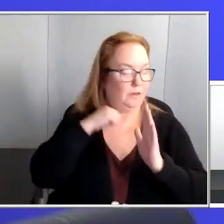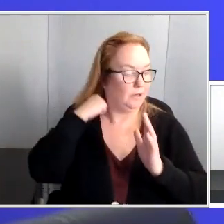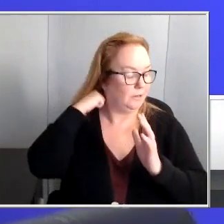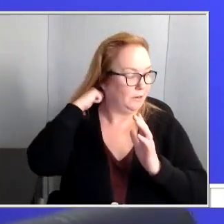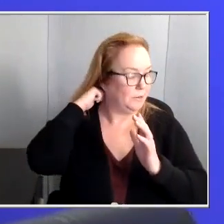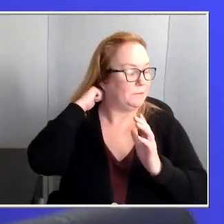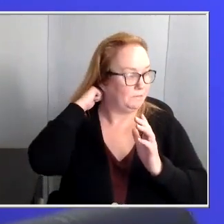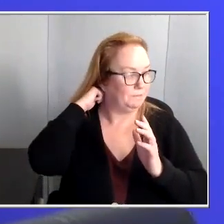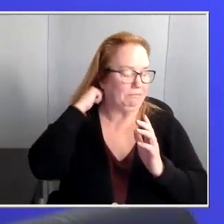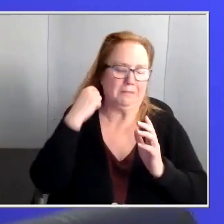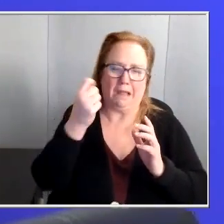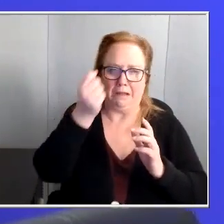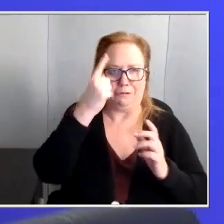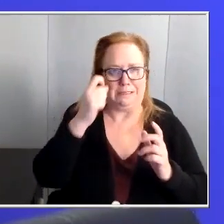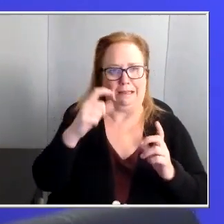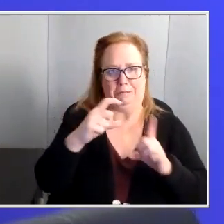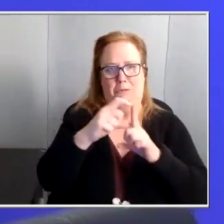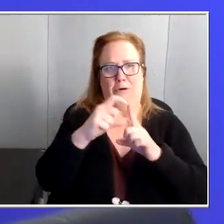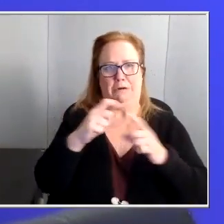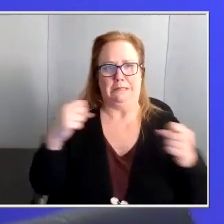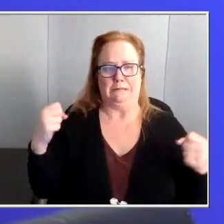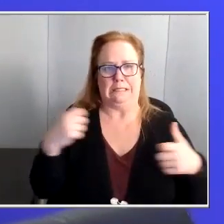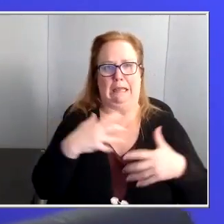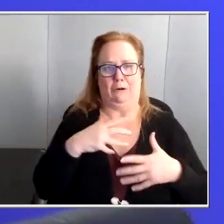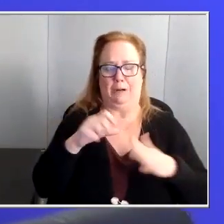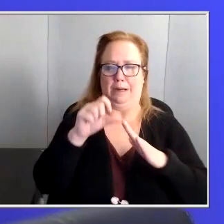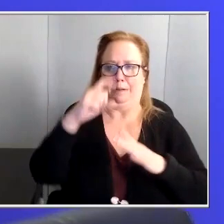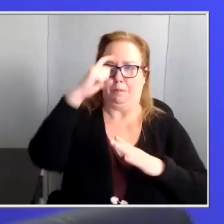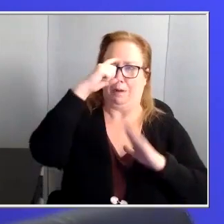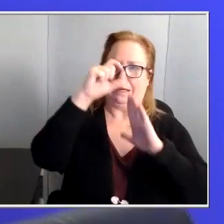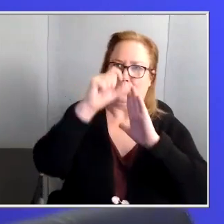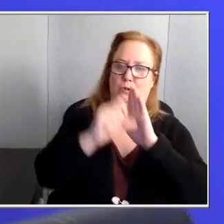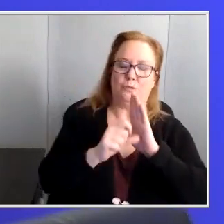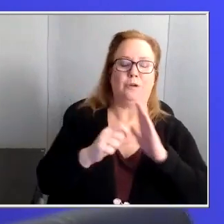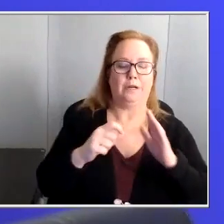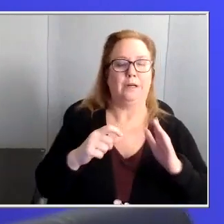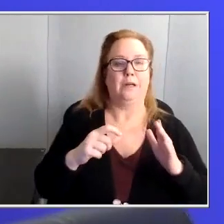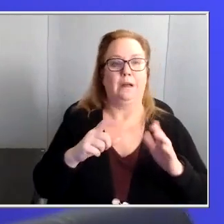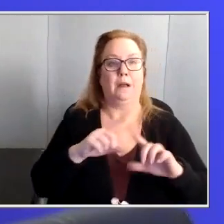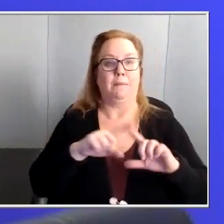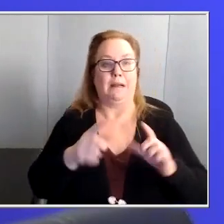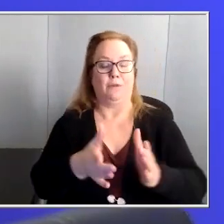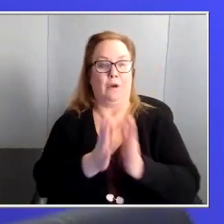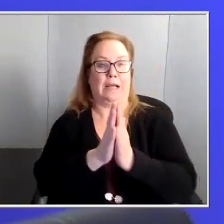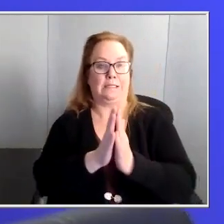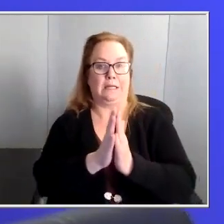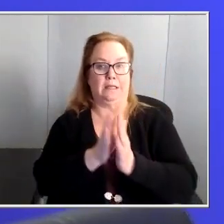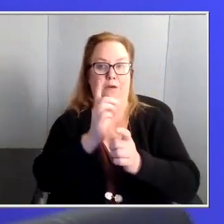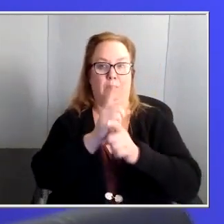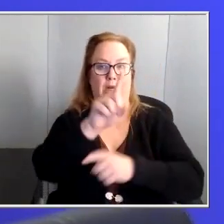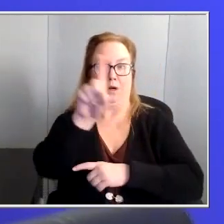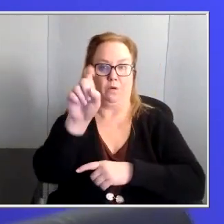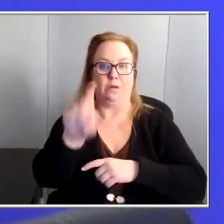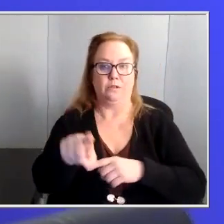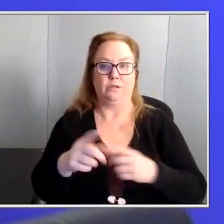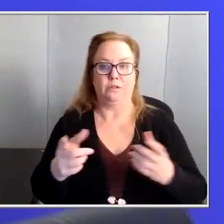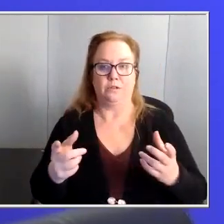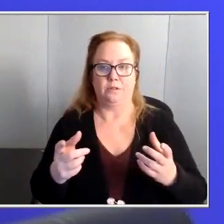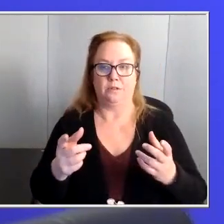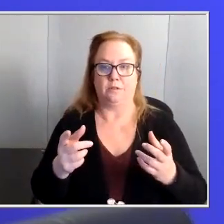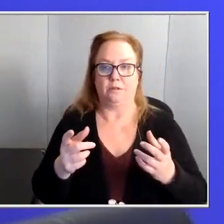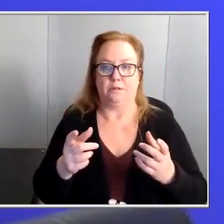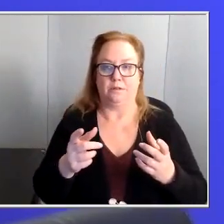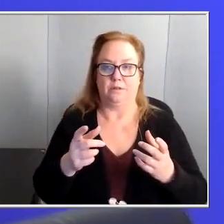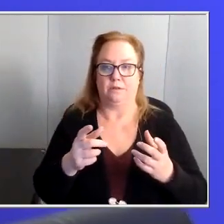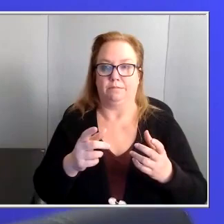it. It sounds scary. But I believe if you're asking the right questions and you're doing the right things, that it just falls